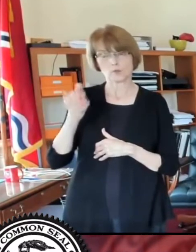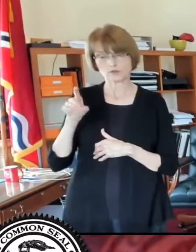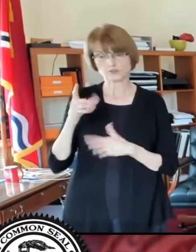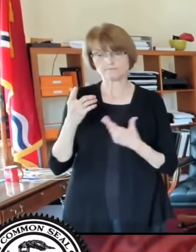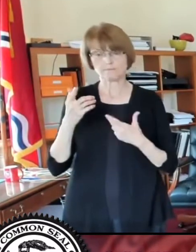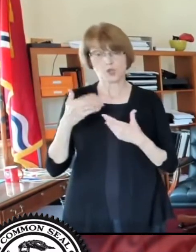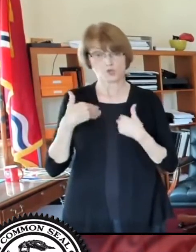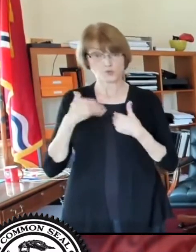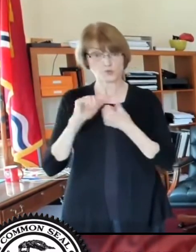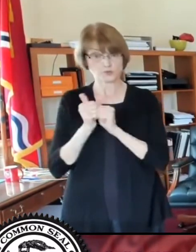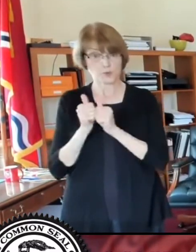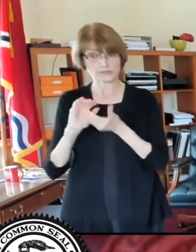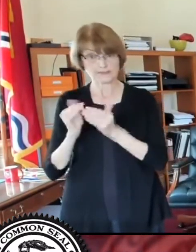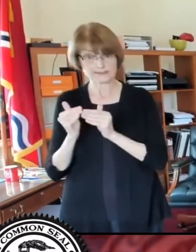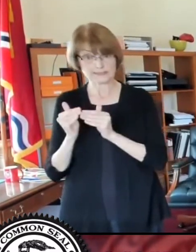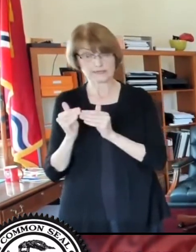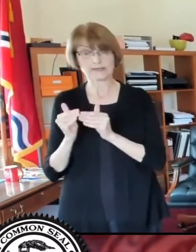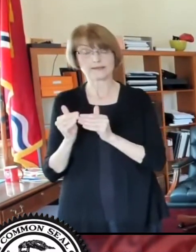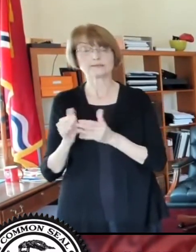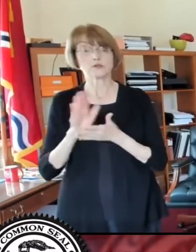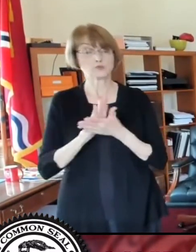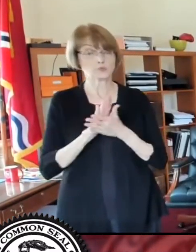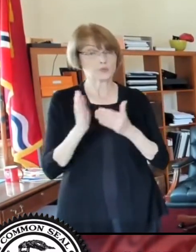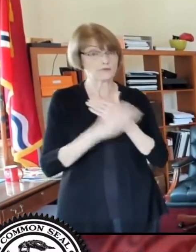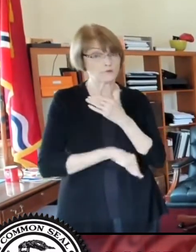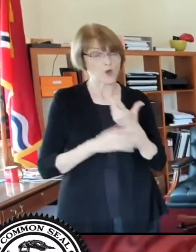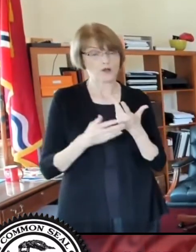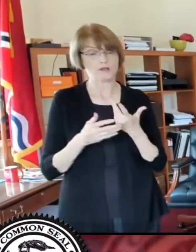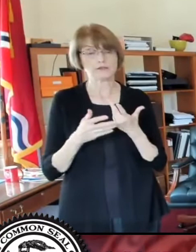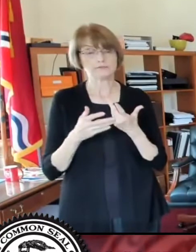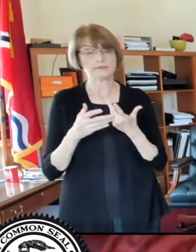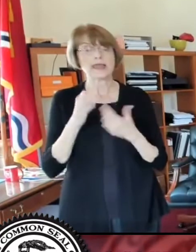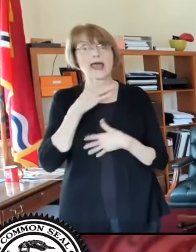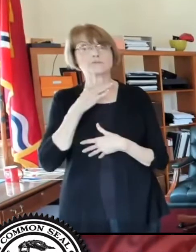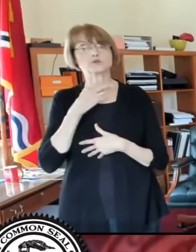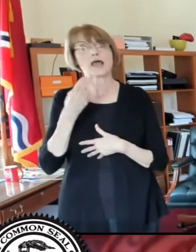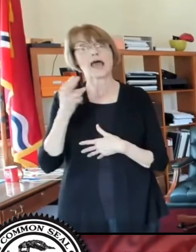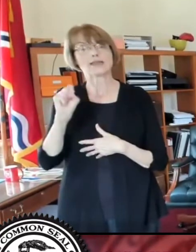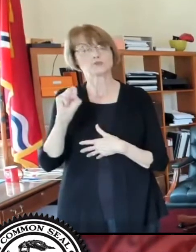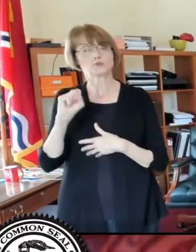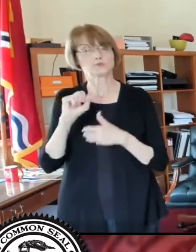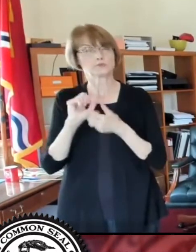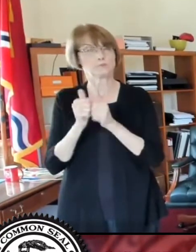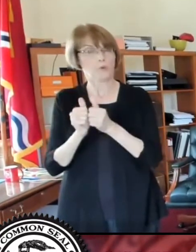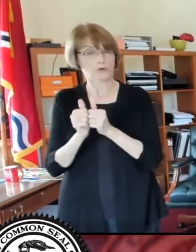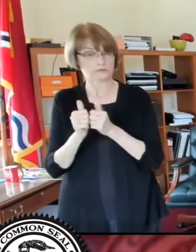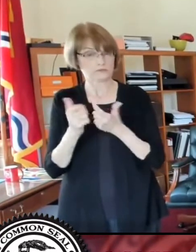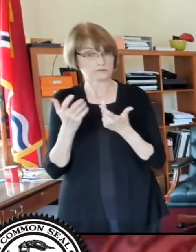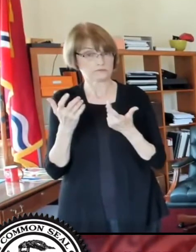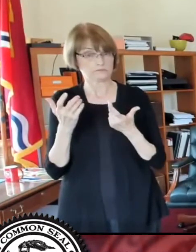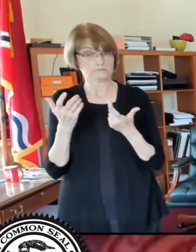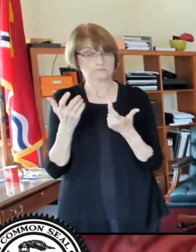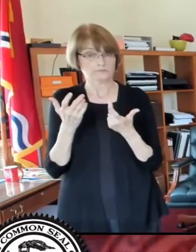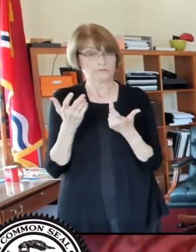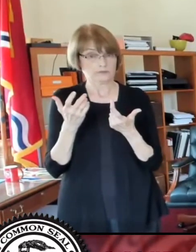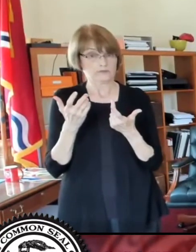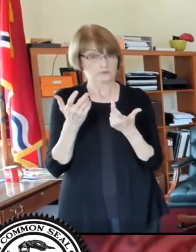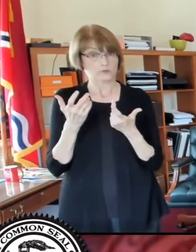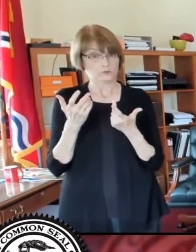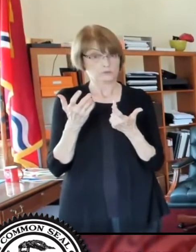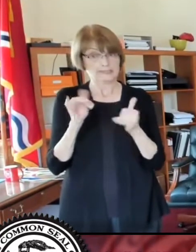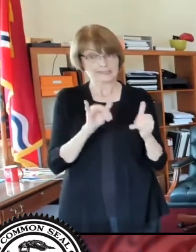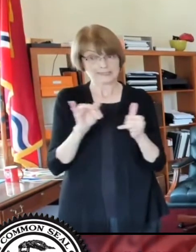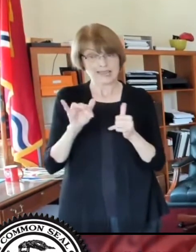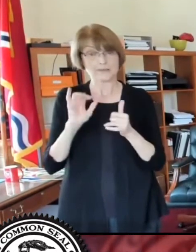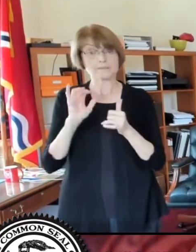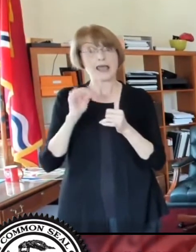city and school in the fall. What about high school sports is her question. Do our restrictions currently apply to high school